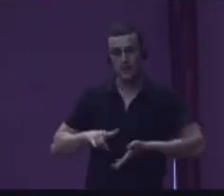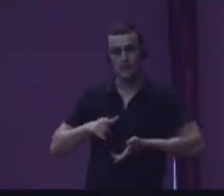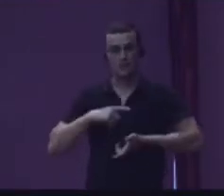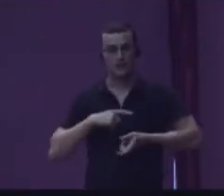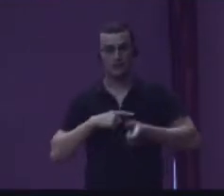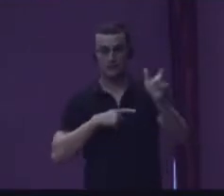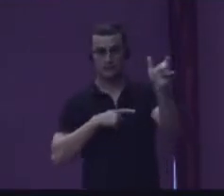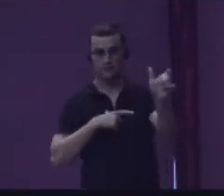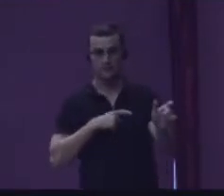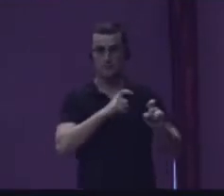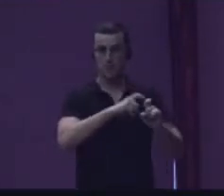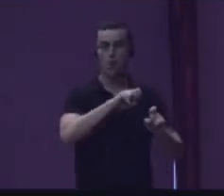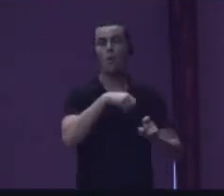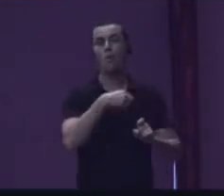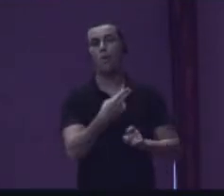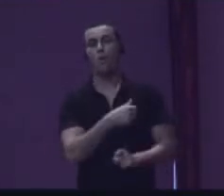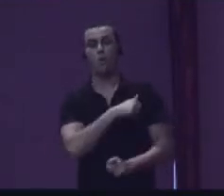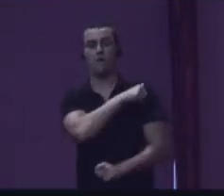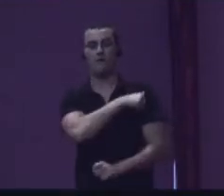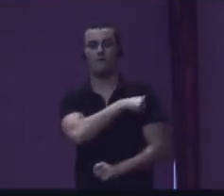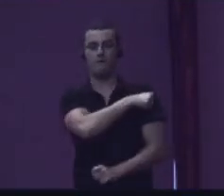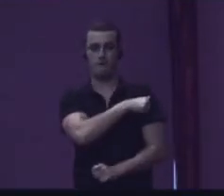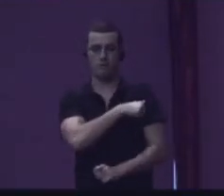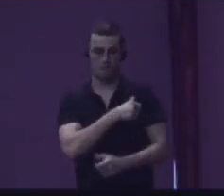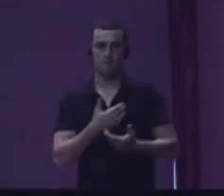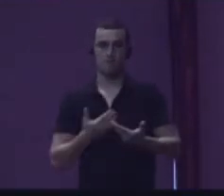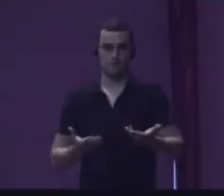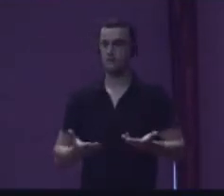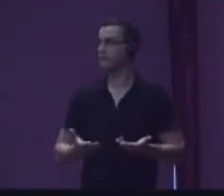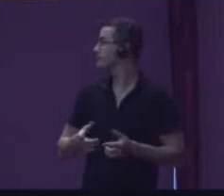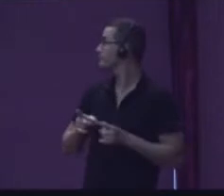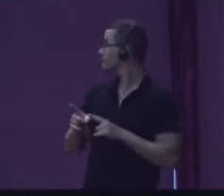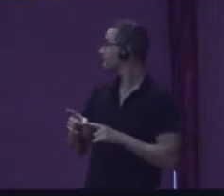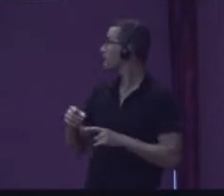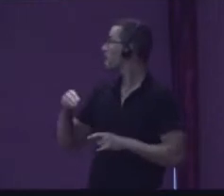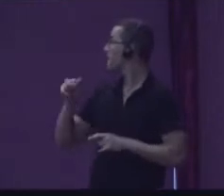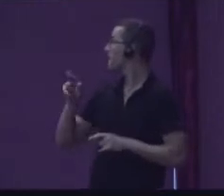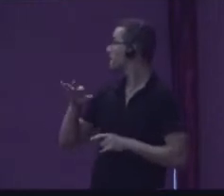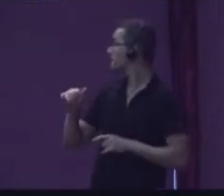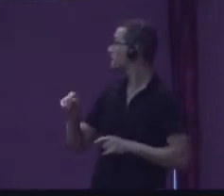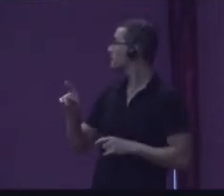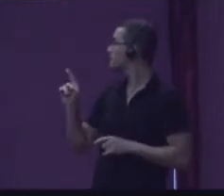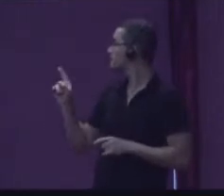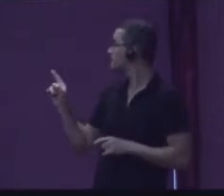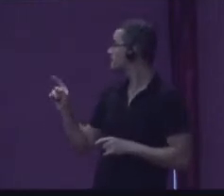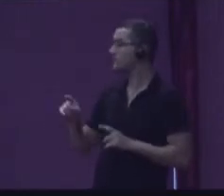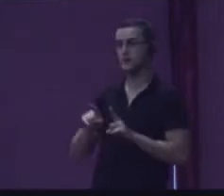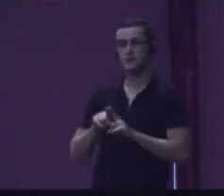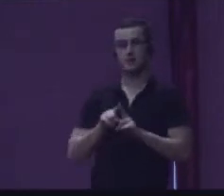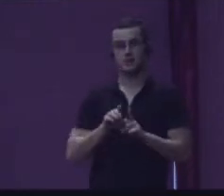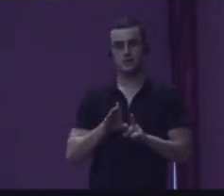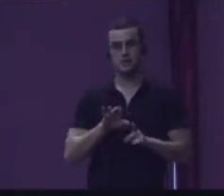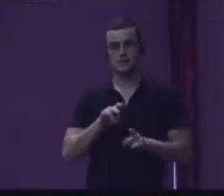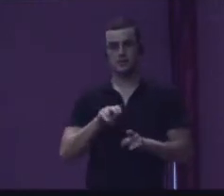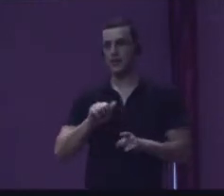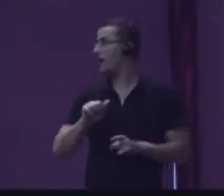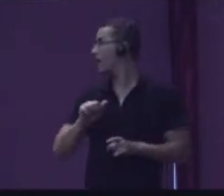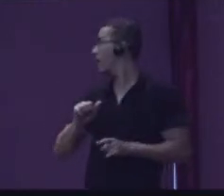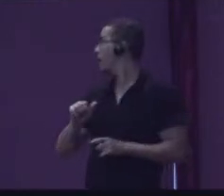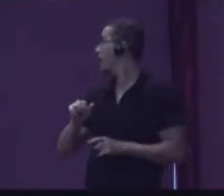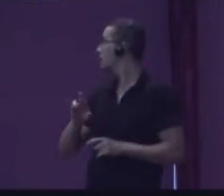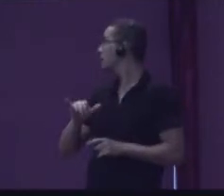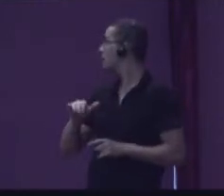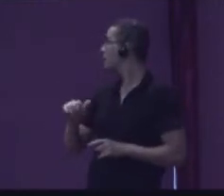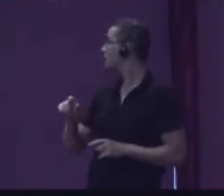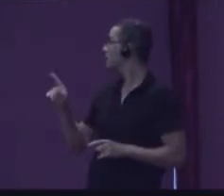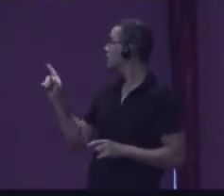Okay, that was Doña Maria. This is Doña Syriaca. Again, taking this handful of herbs and massaging